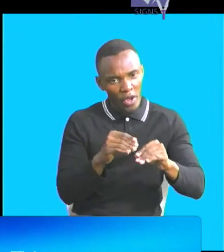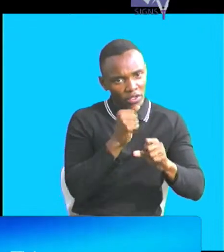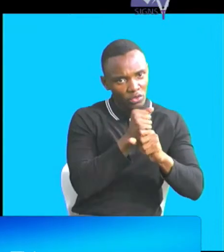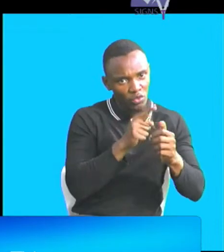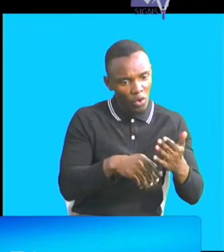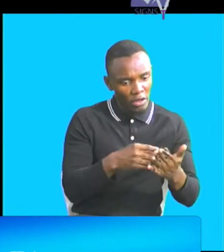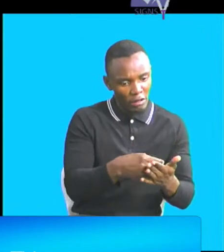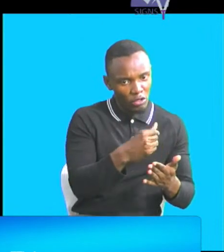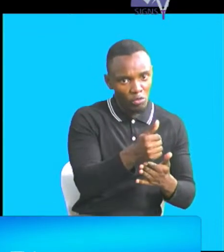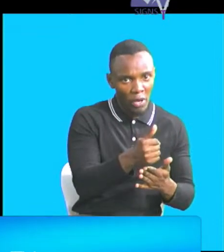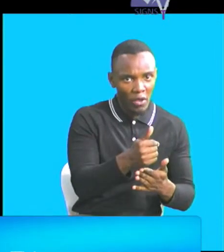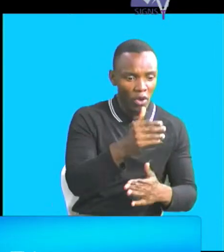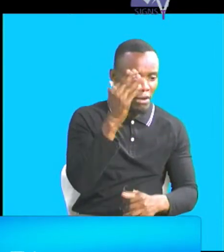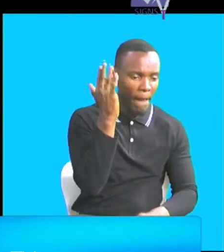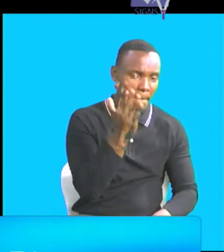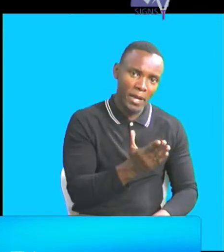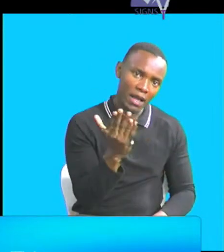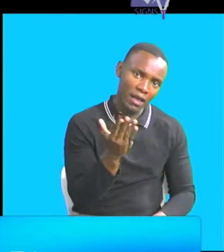panga,